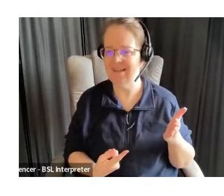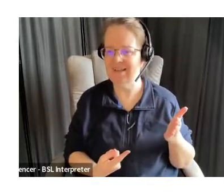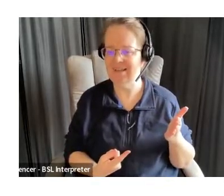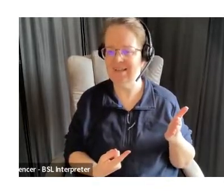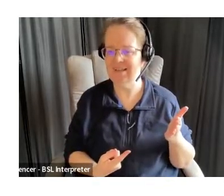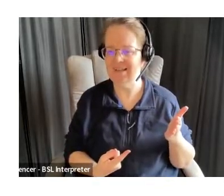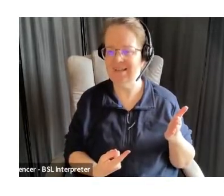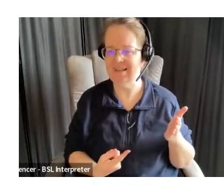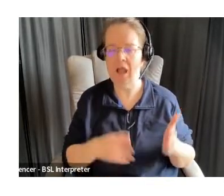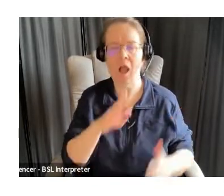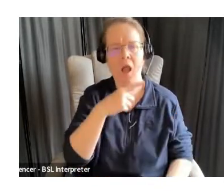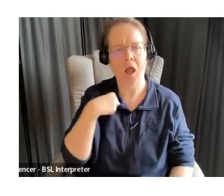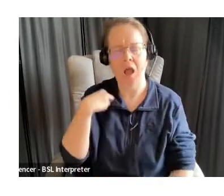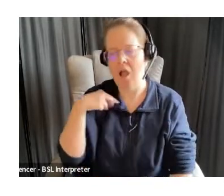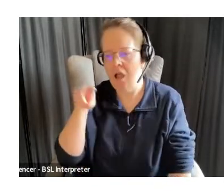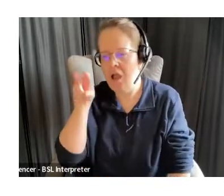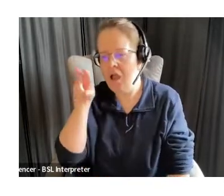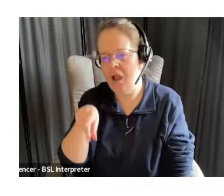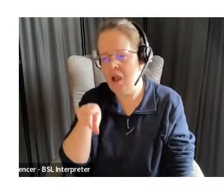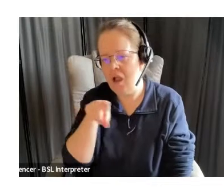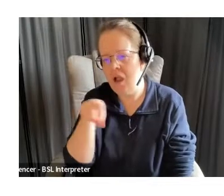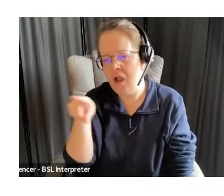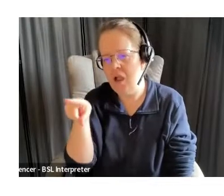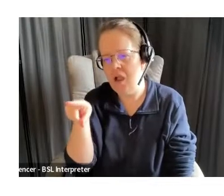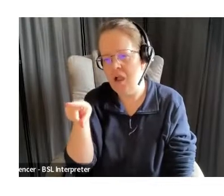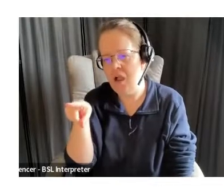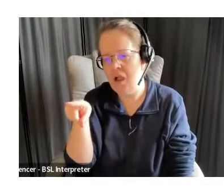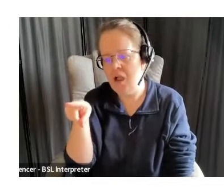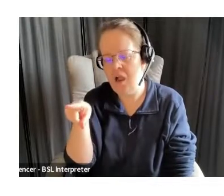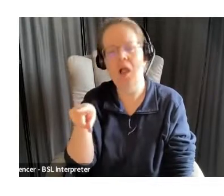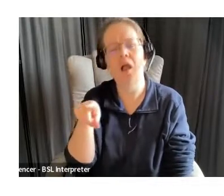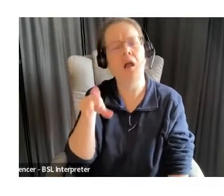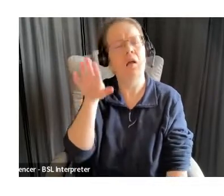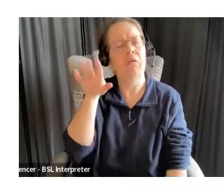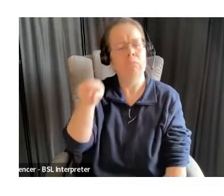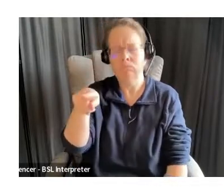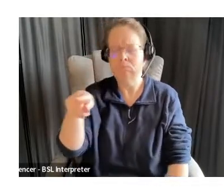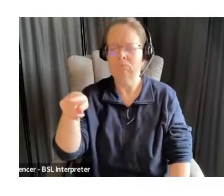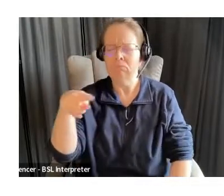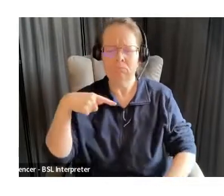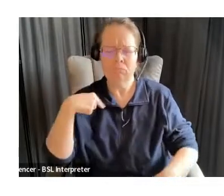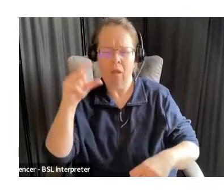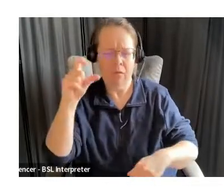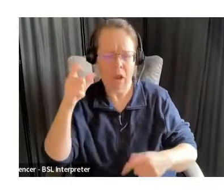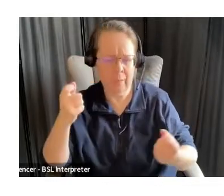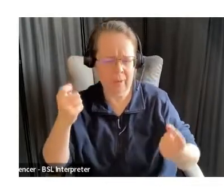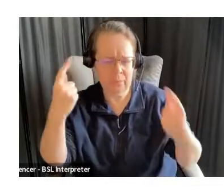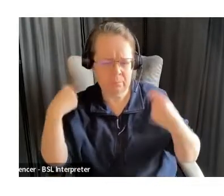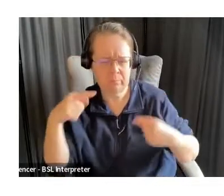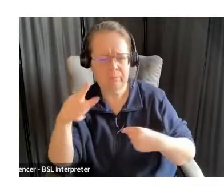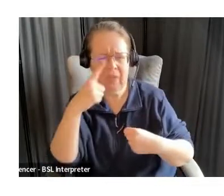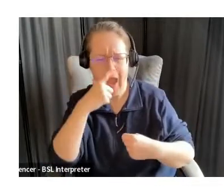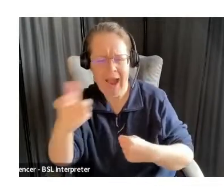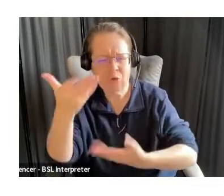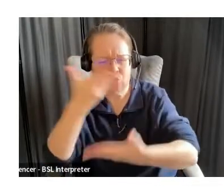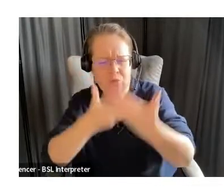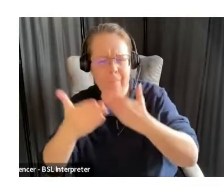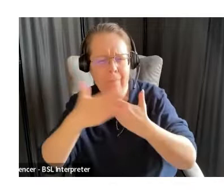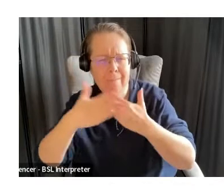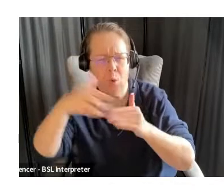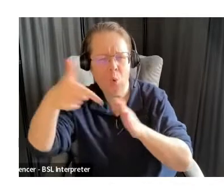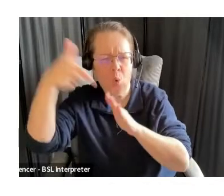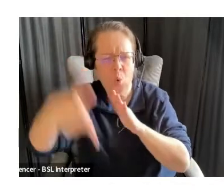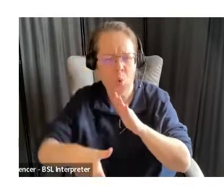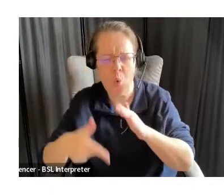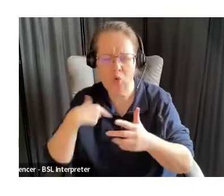Yeah, I can see that. I'd like you to expand or, so that we can explore that a little bit more, because that's actually one